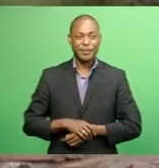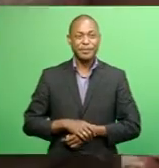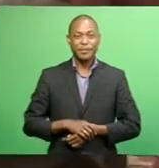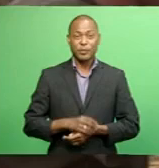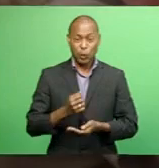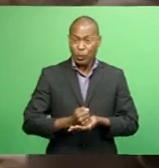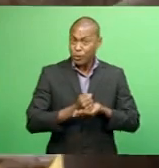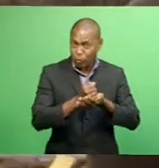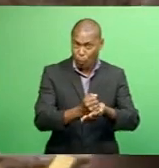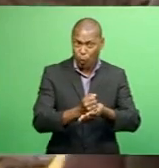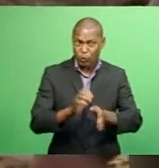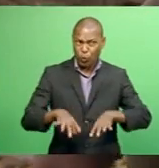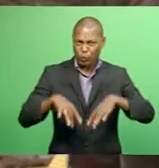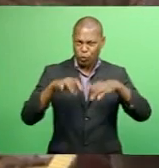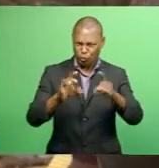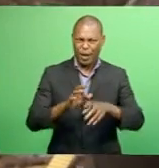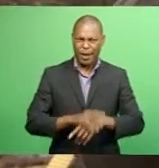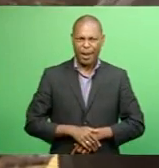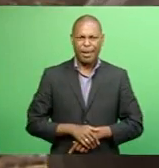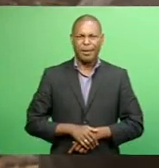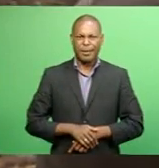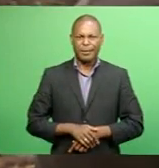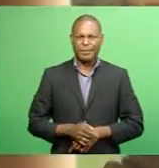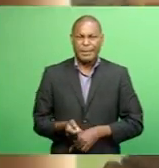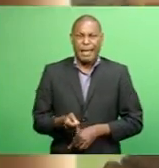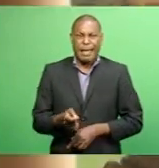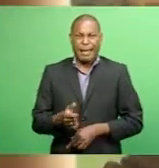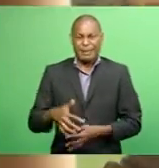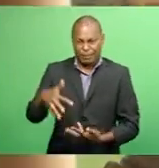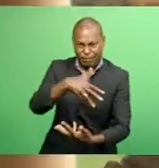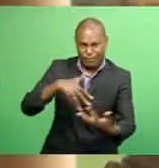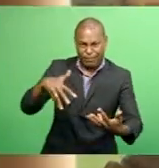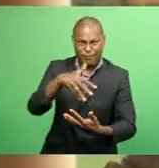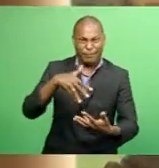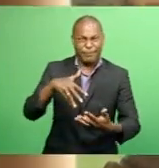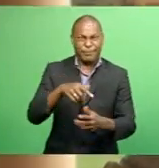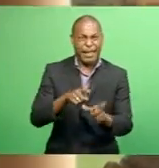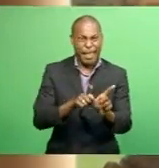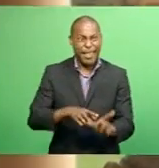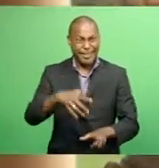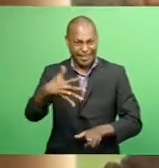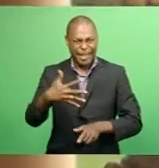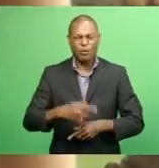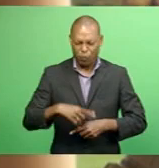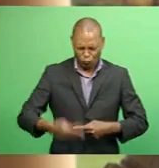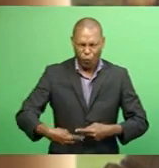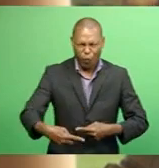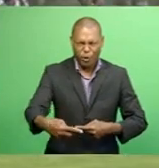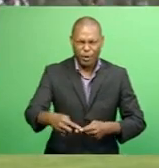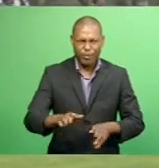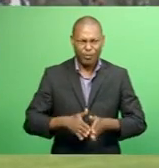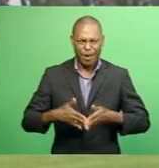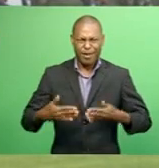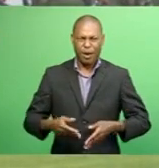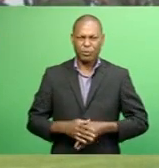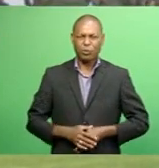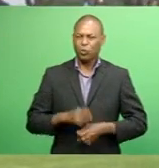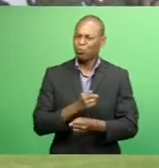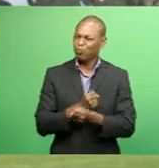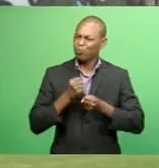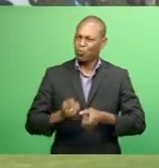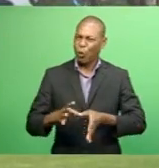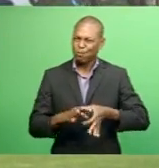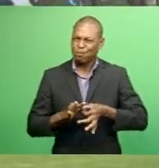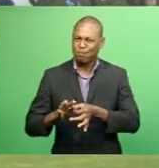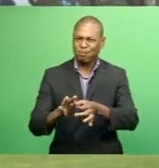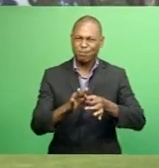Fiji following Tropical Cyclone Yaza, and this is just a continuation of those activities. You know, we have a strong bond through sport, and